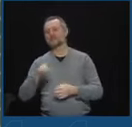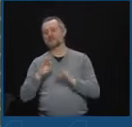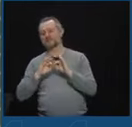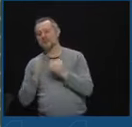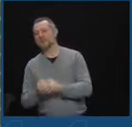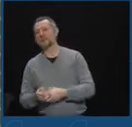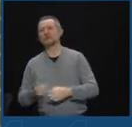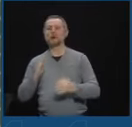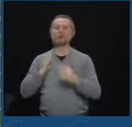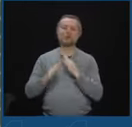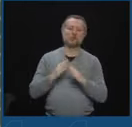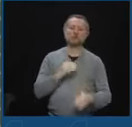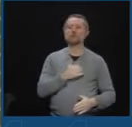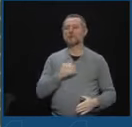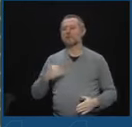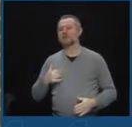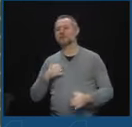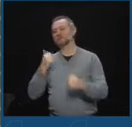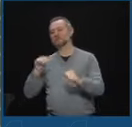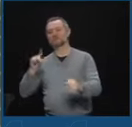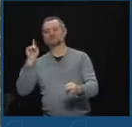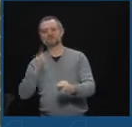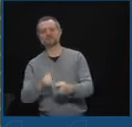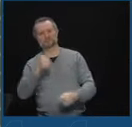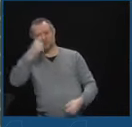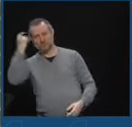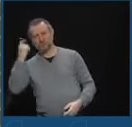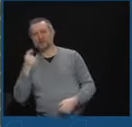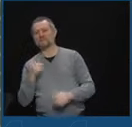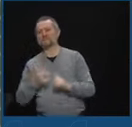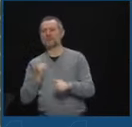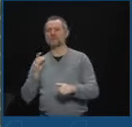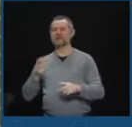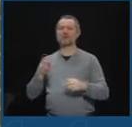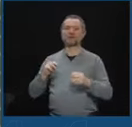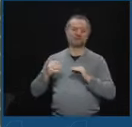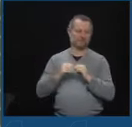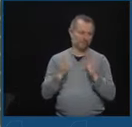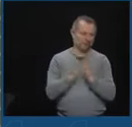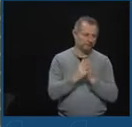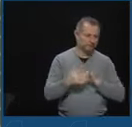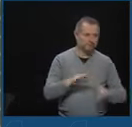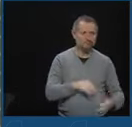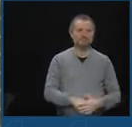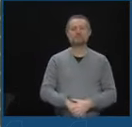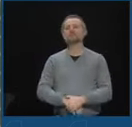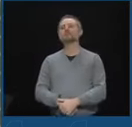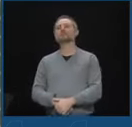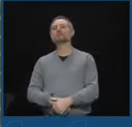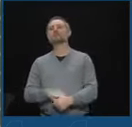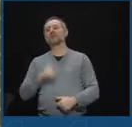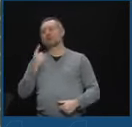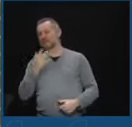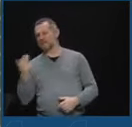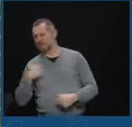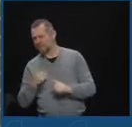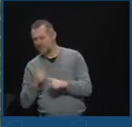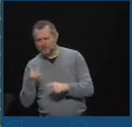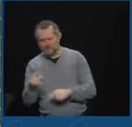community members address the trauma caused by exposure to gun violence. And we have someone here from